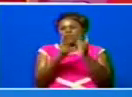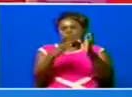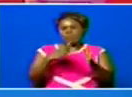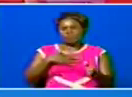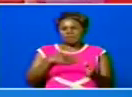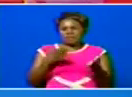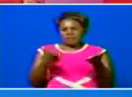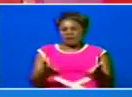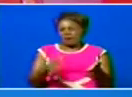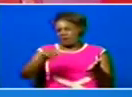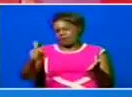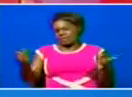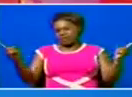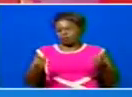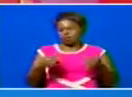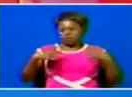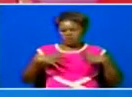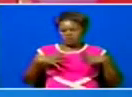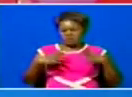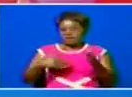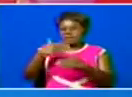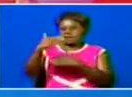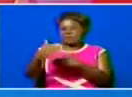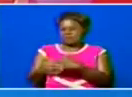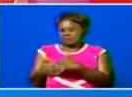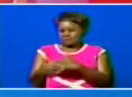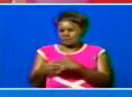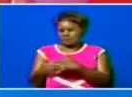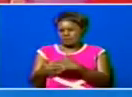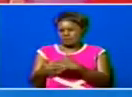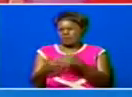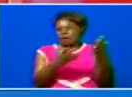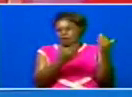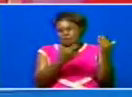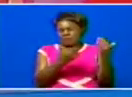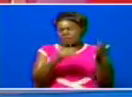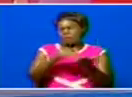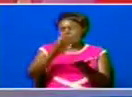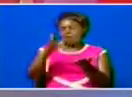Korir. But that brings us to another short break here on Weekend Prime. Do stay with us. Still to come.